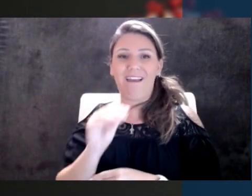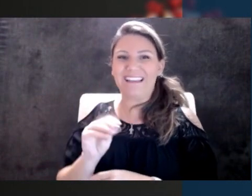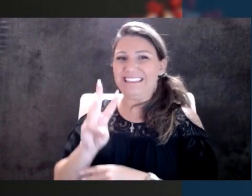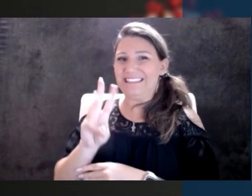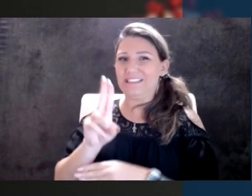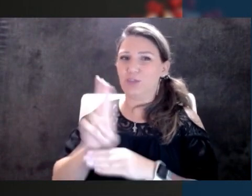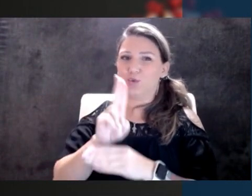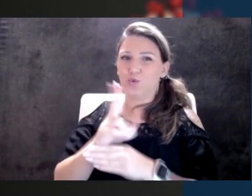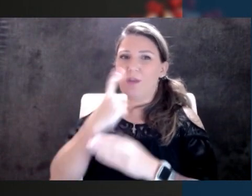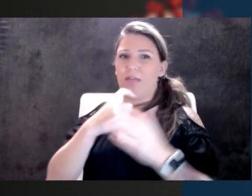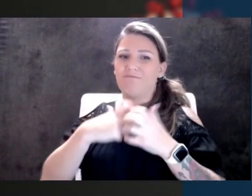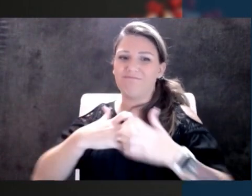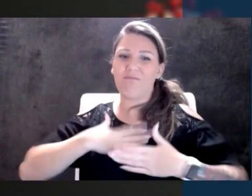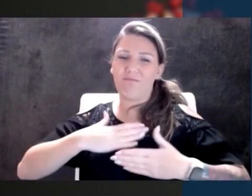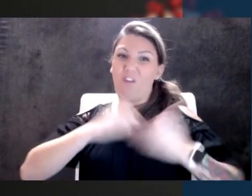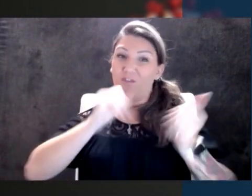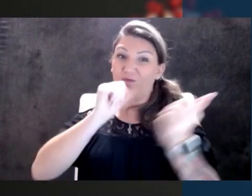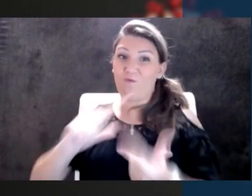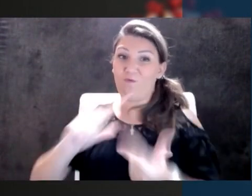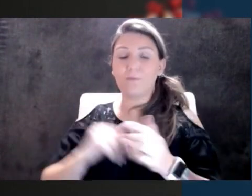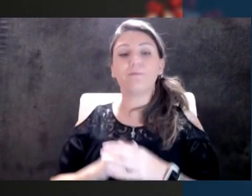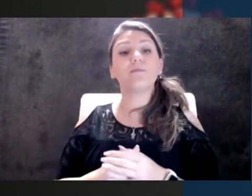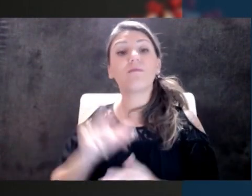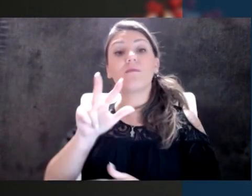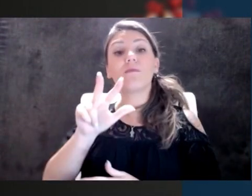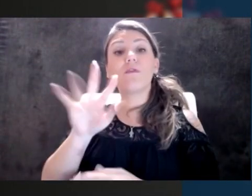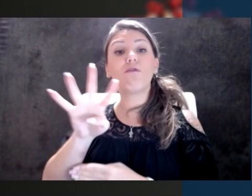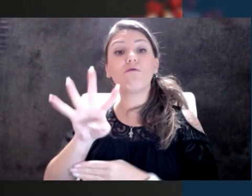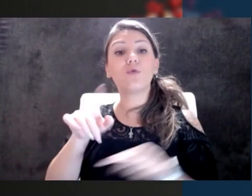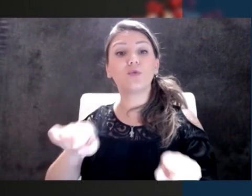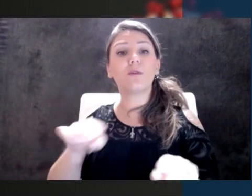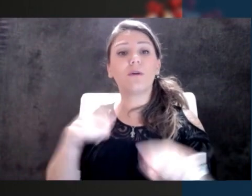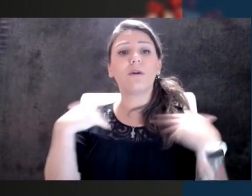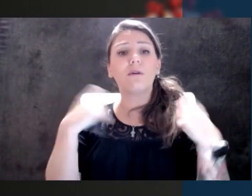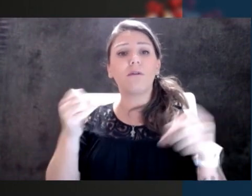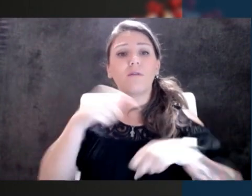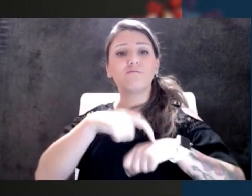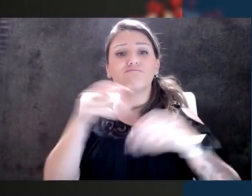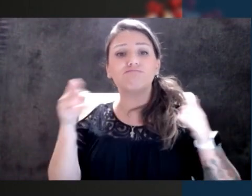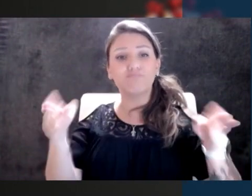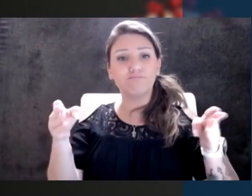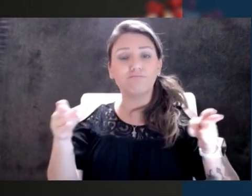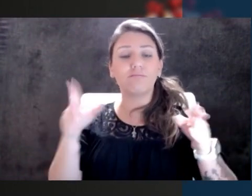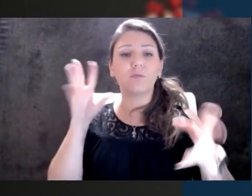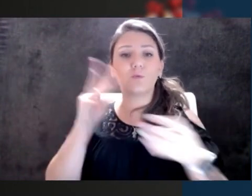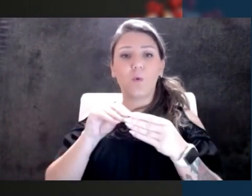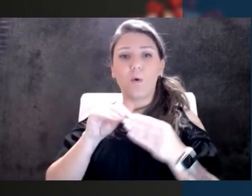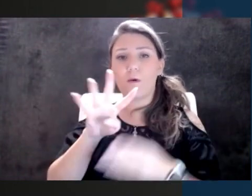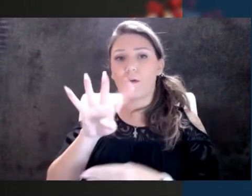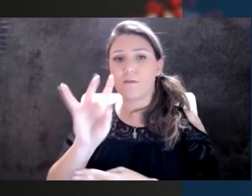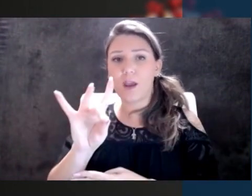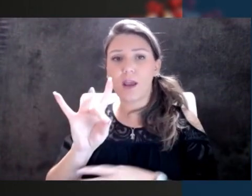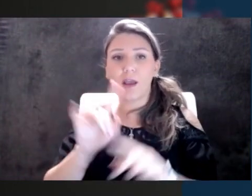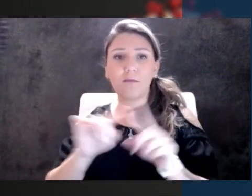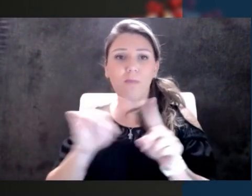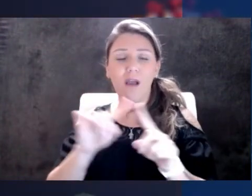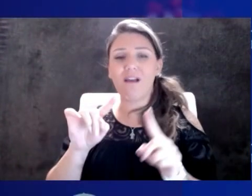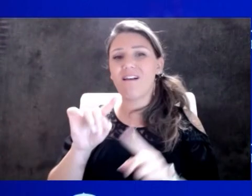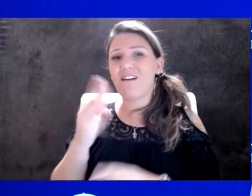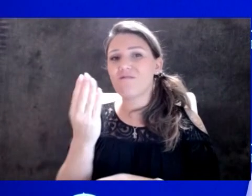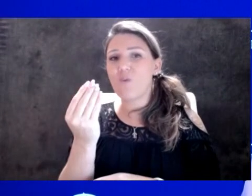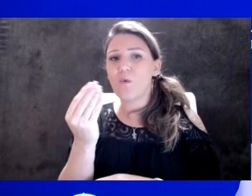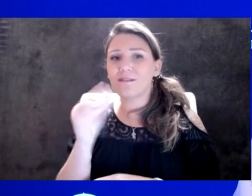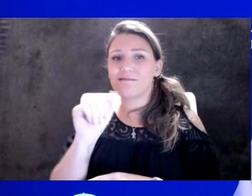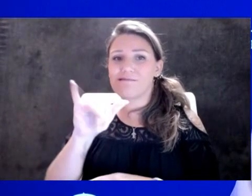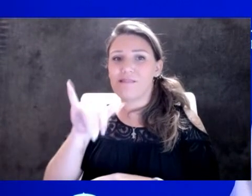well. So 34 in that recovery period, a total of 48, but again, 14 active infections, but unfortunately, those people